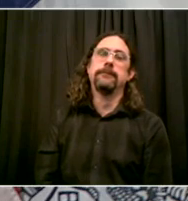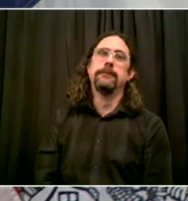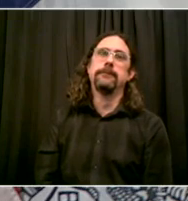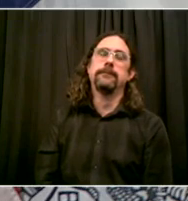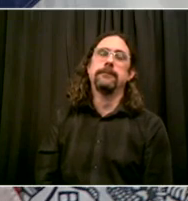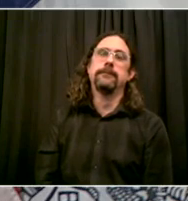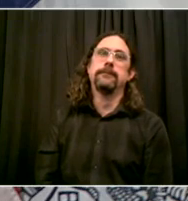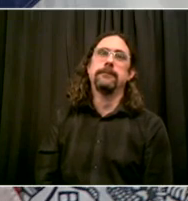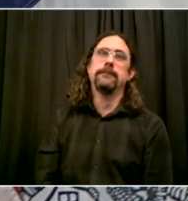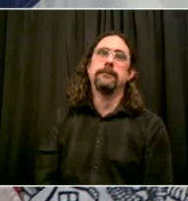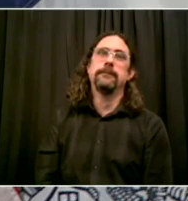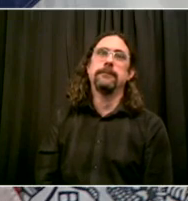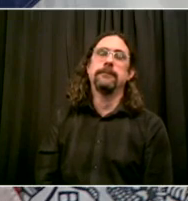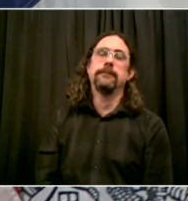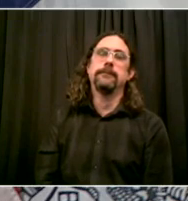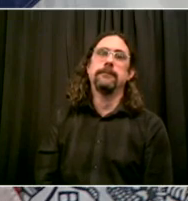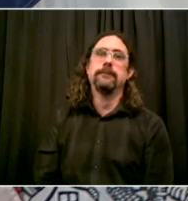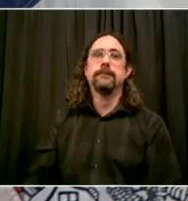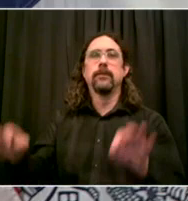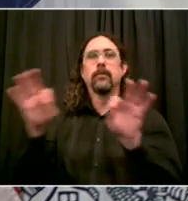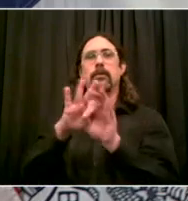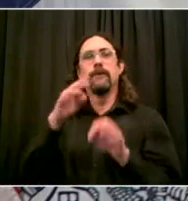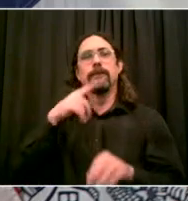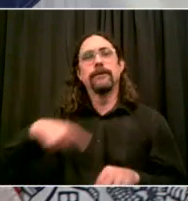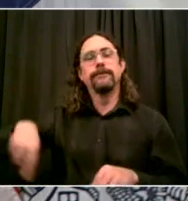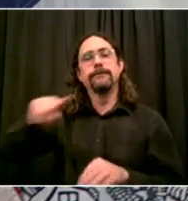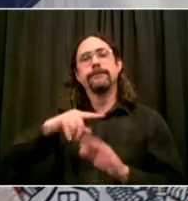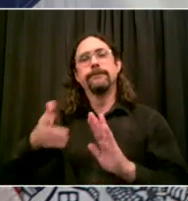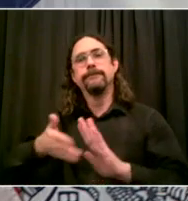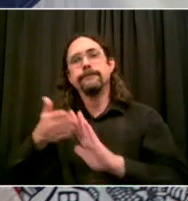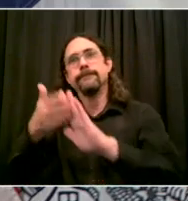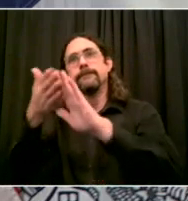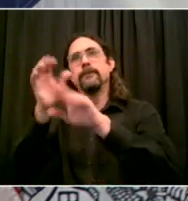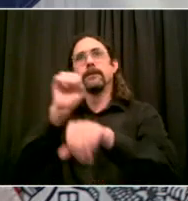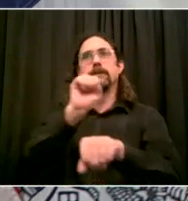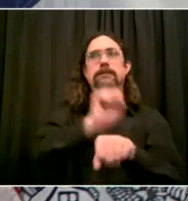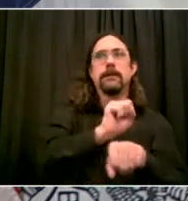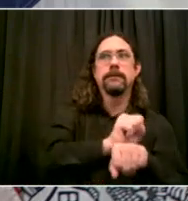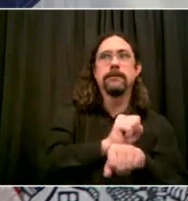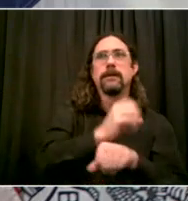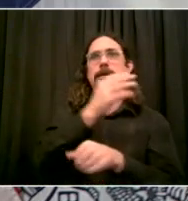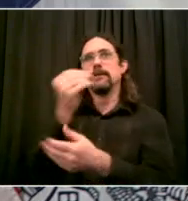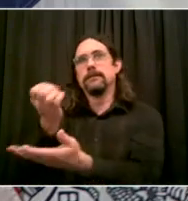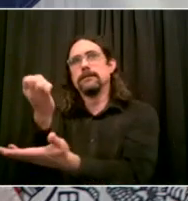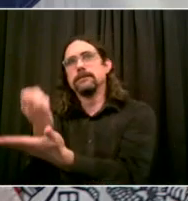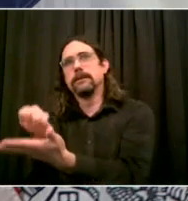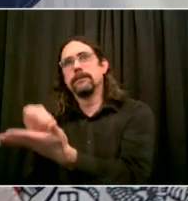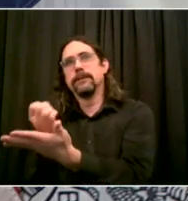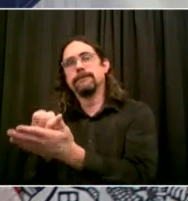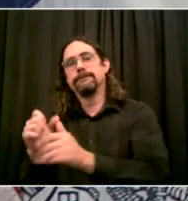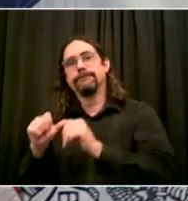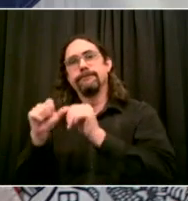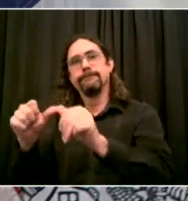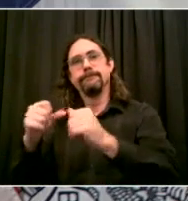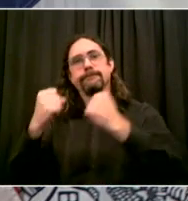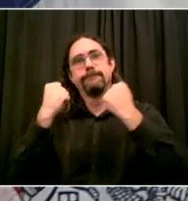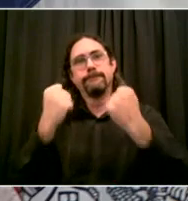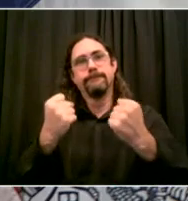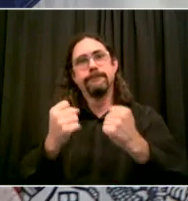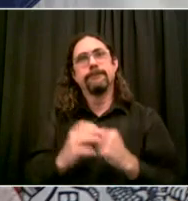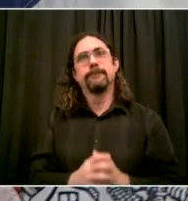Obviously, schools open, a lot of things are happening that people need. And if we stayed right where we were